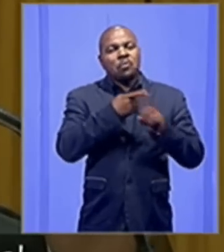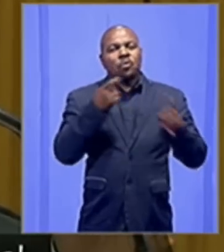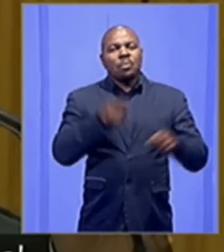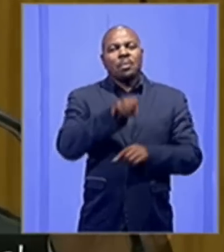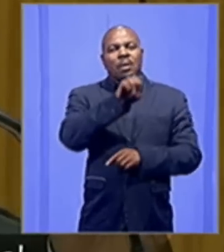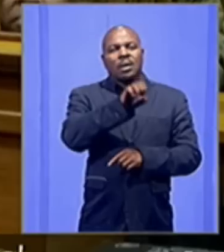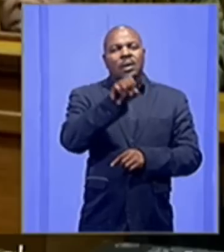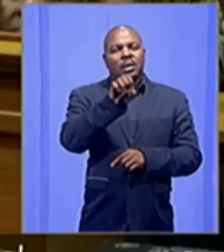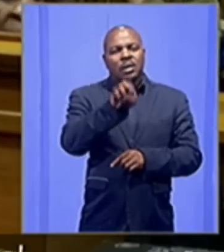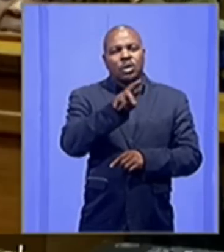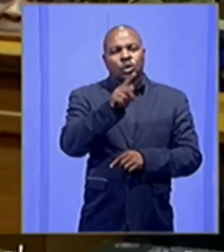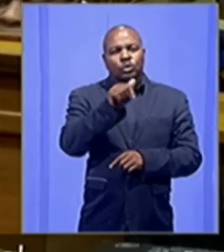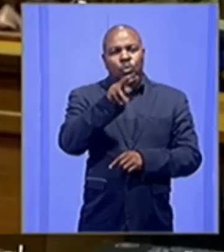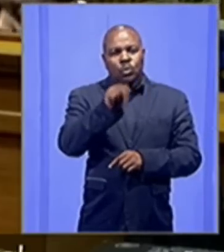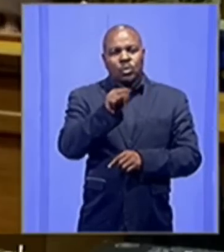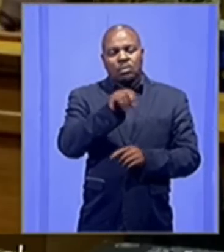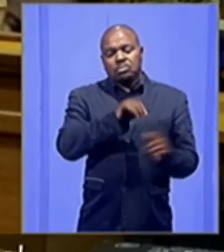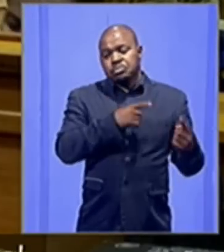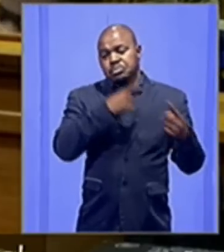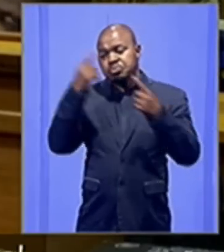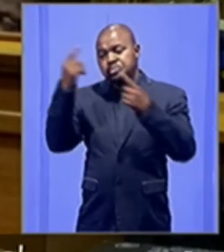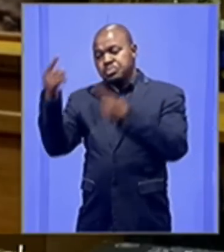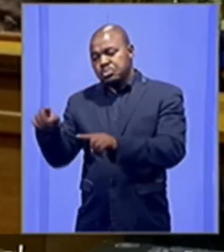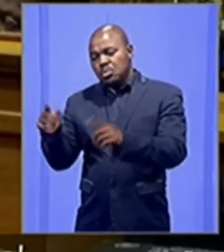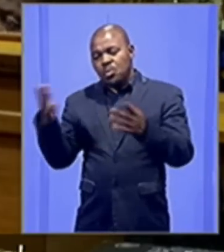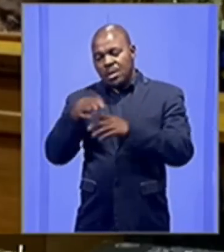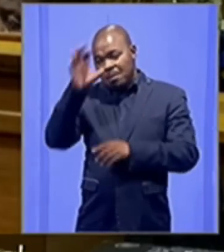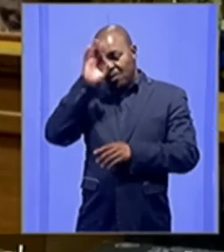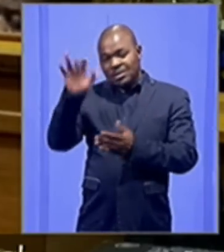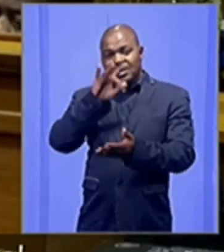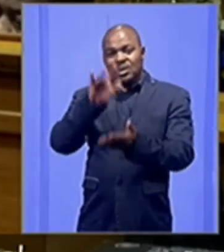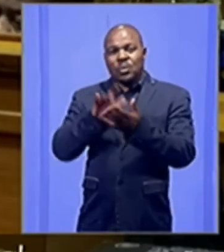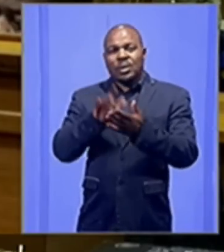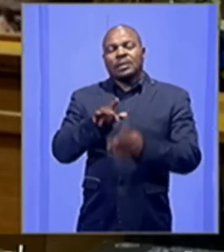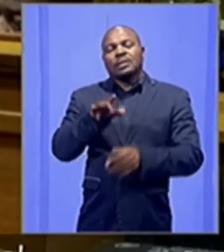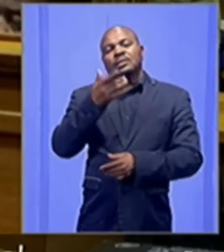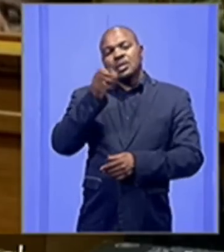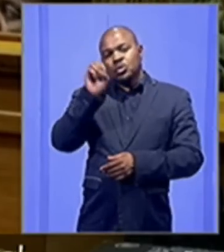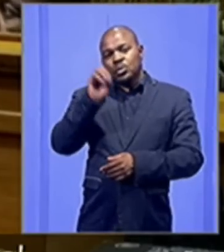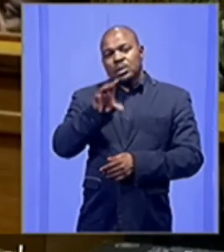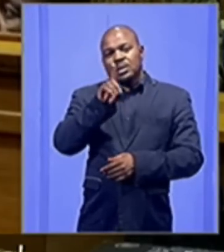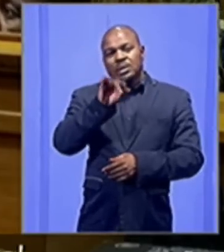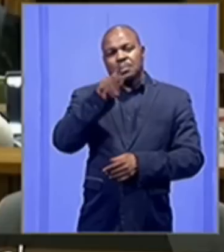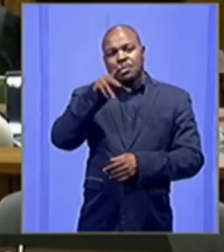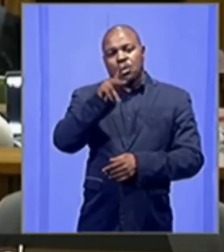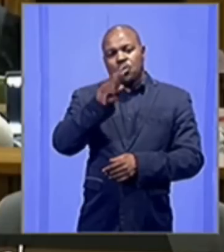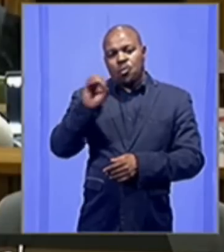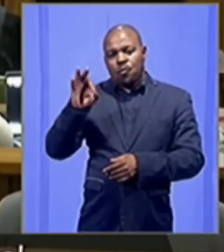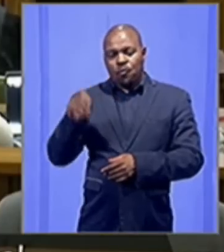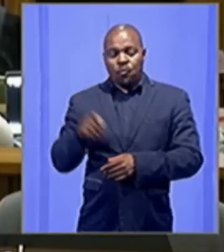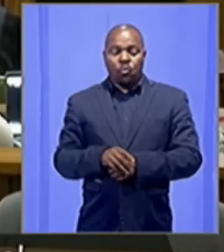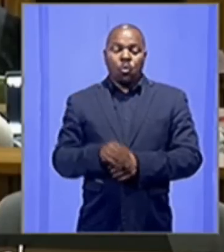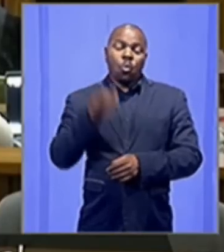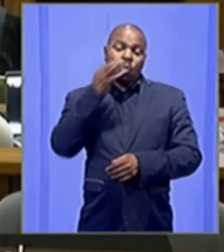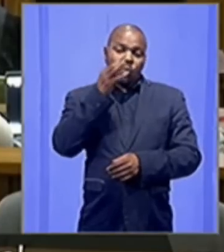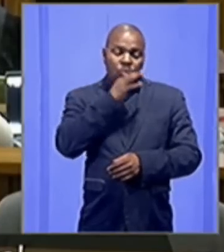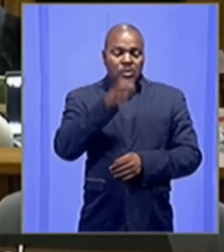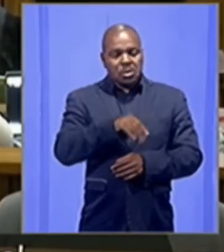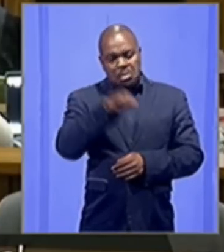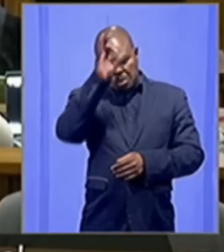go leba seteišeneng sa maphodisa ka Diepkloof. O re ge a be a bona maphodisa a mabedi ao a rego a mo